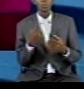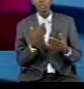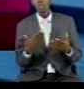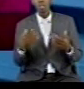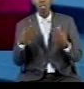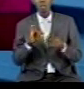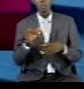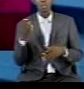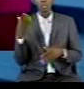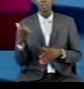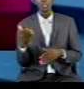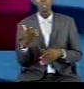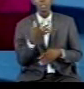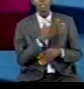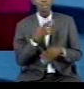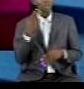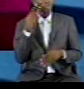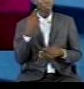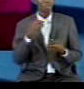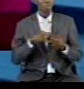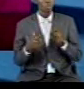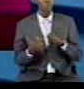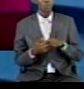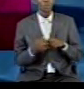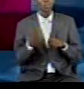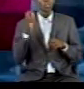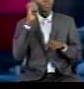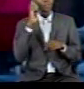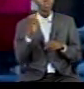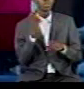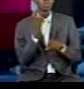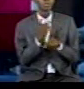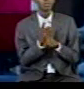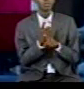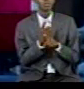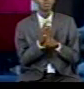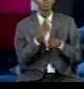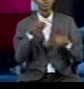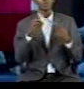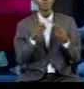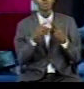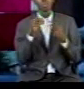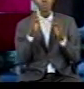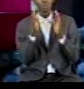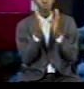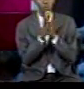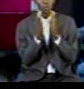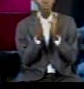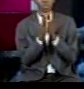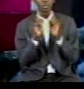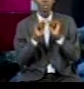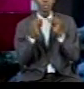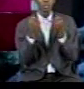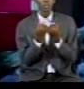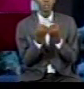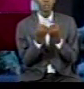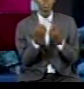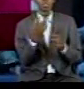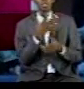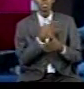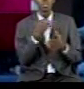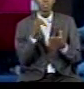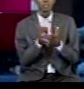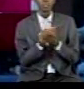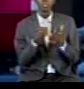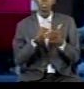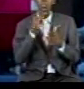my condition that no, this is getting worse. I get to come to prayer team where they were having prayer. They say it's Bible study time.